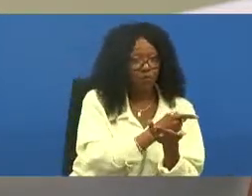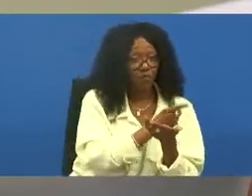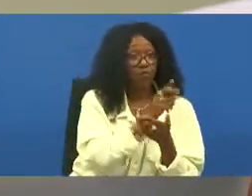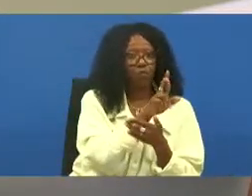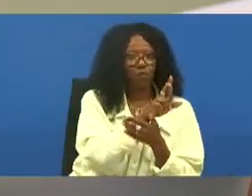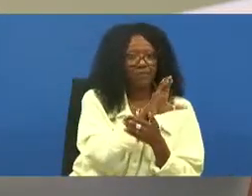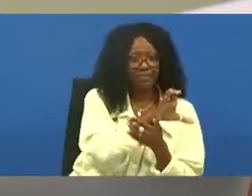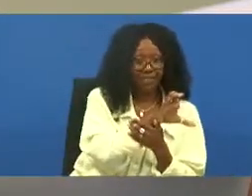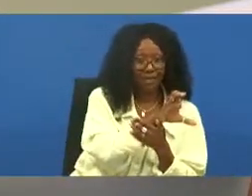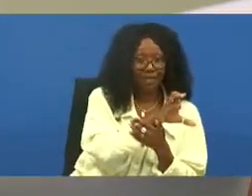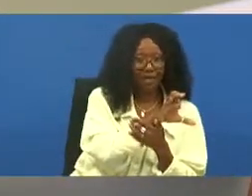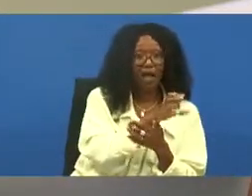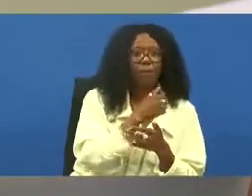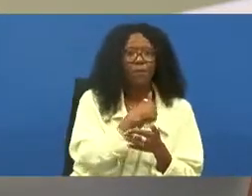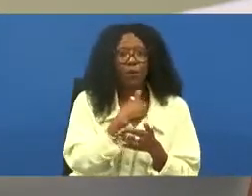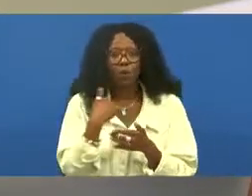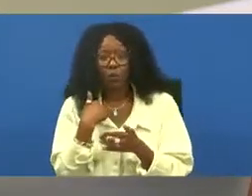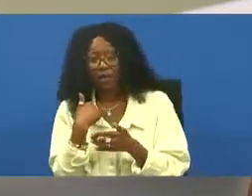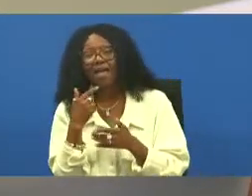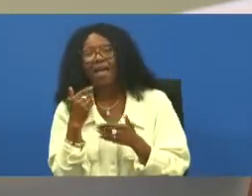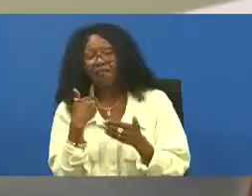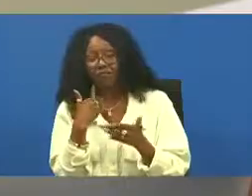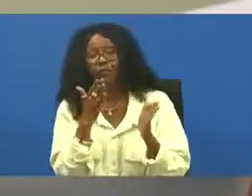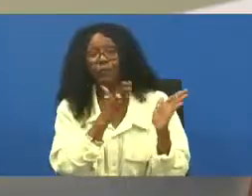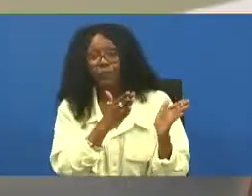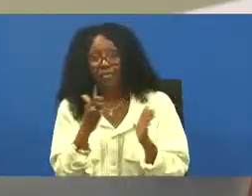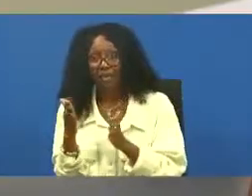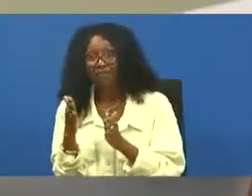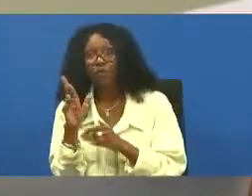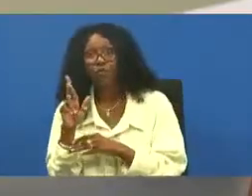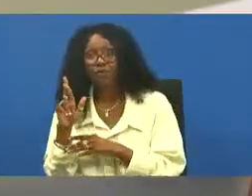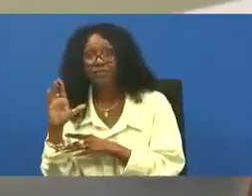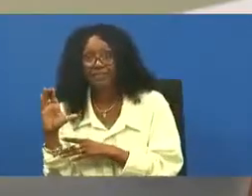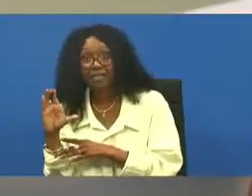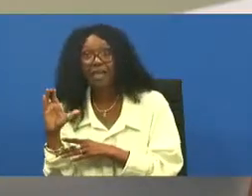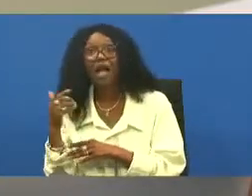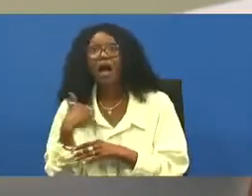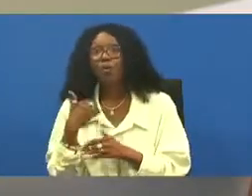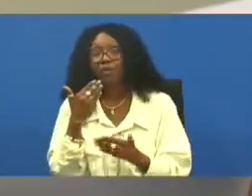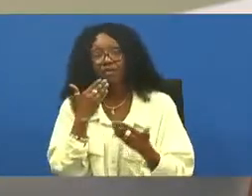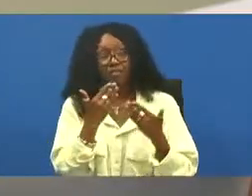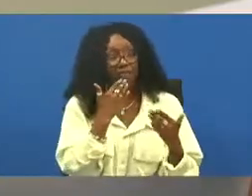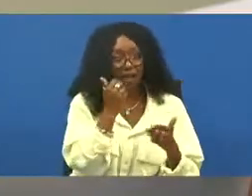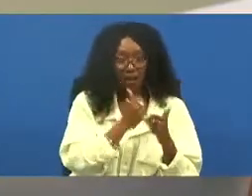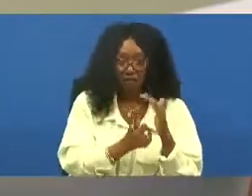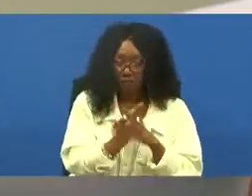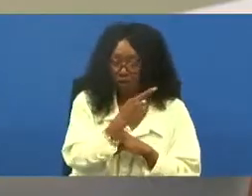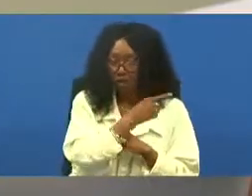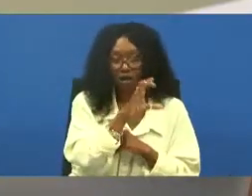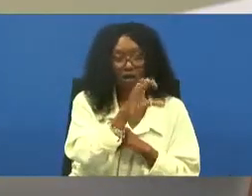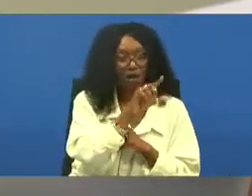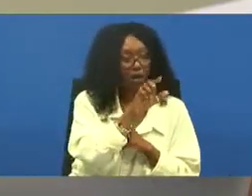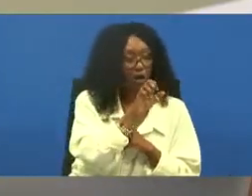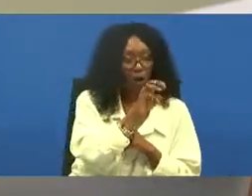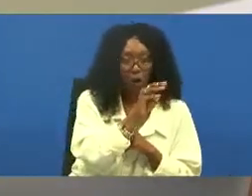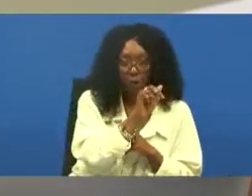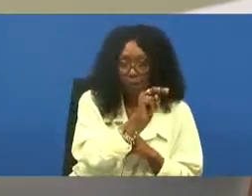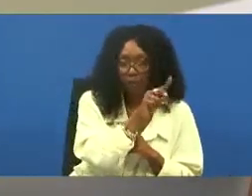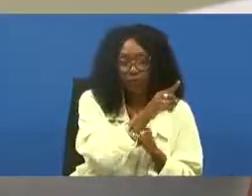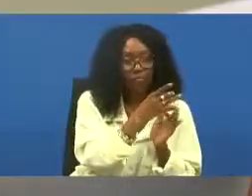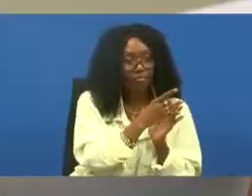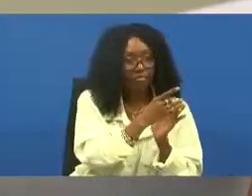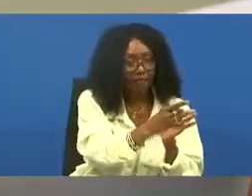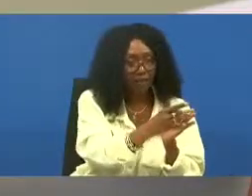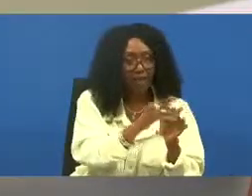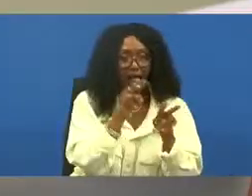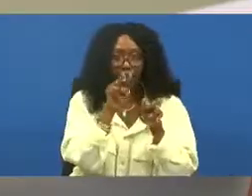you is the progression of that plan for the River Center. And I want to thank everybody's work on it. I want to thank Councilwoman Coleman for her leadership. And I